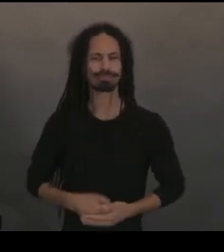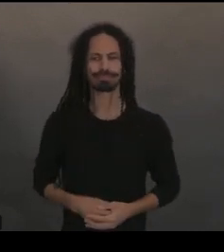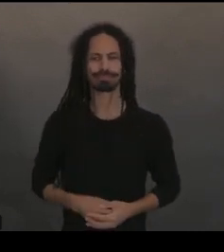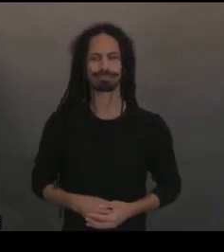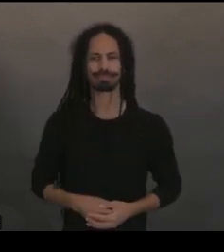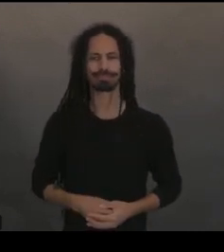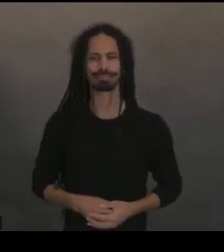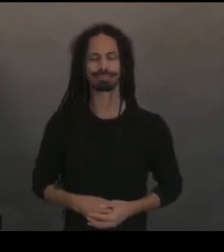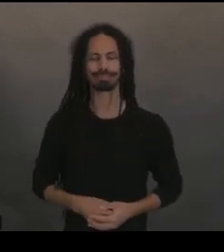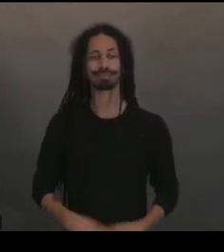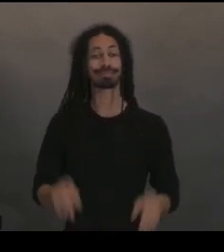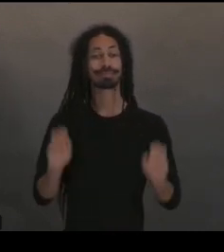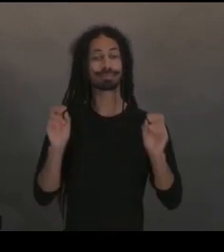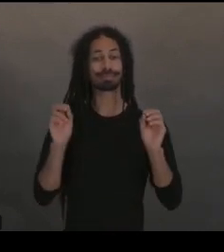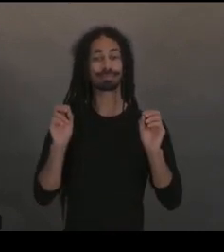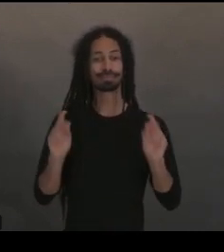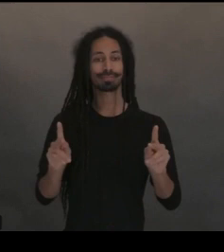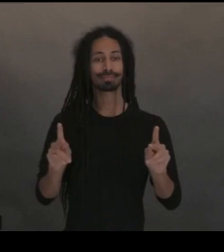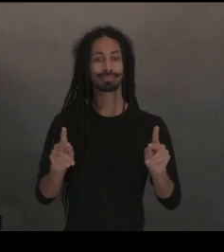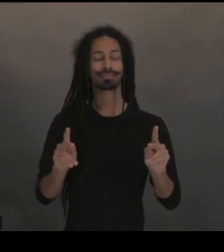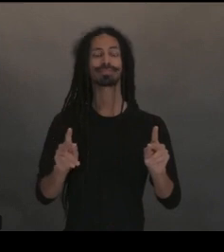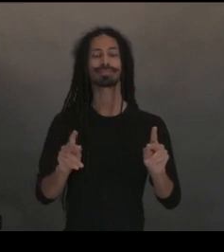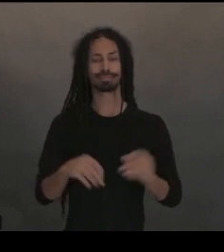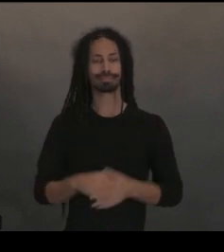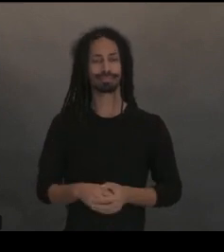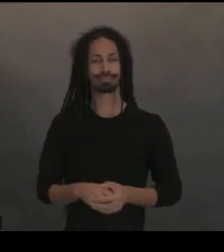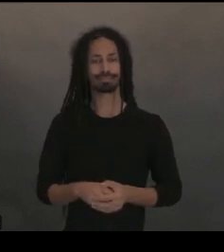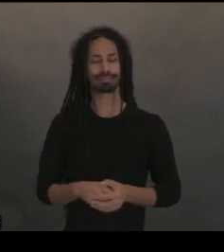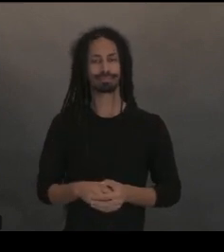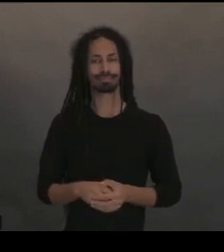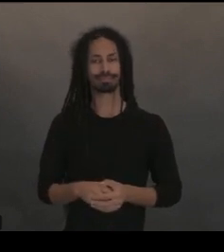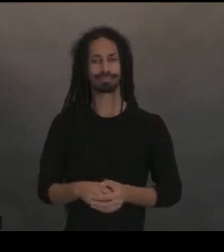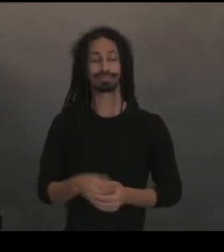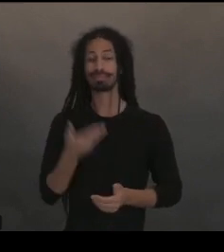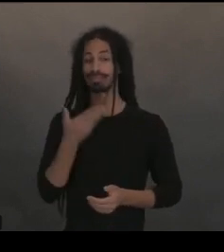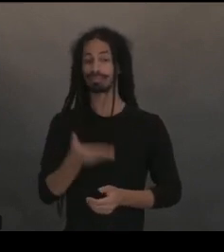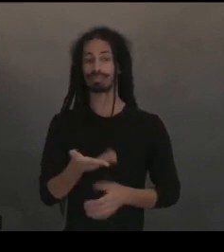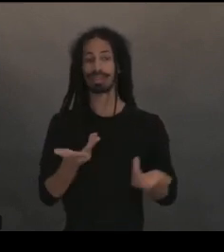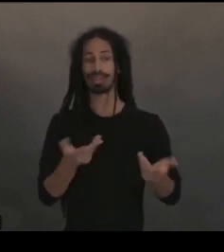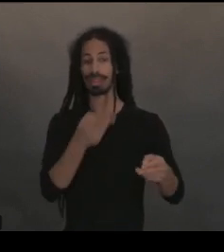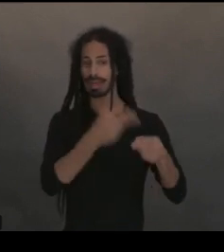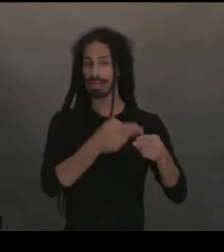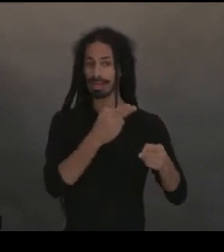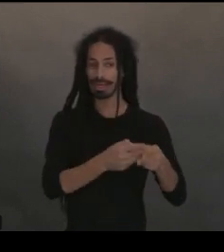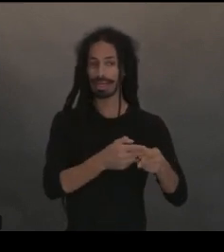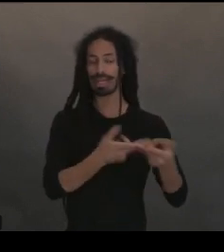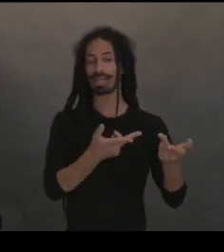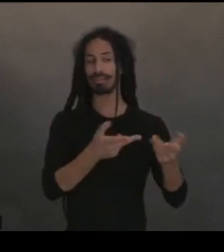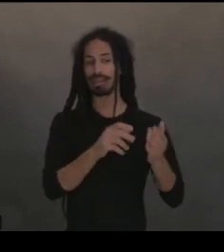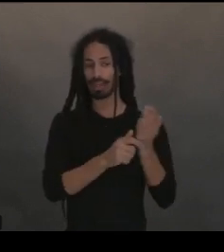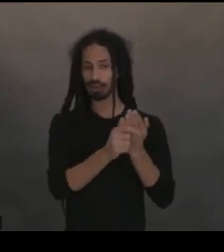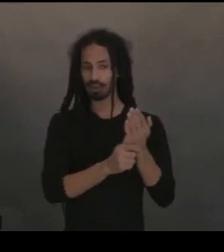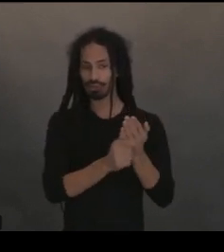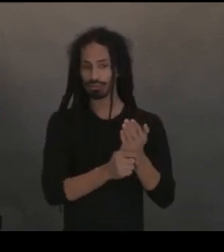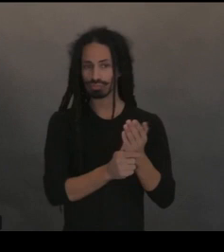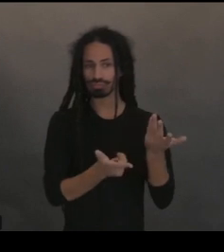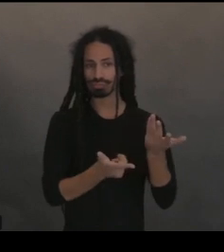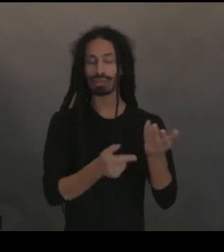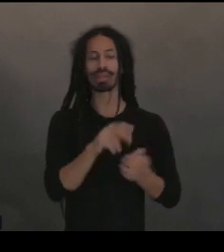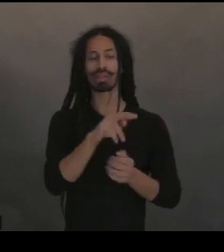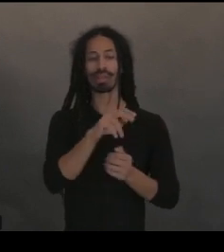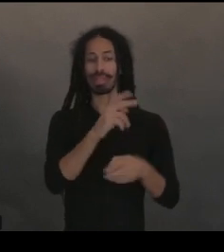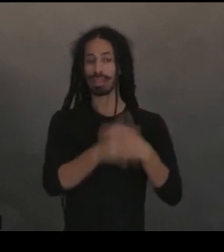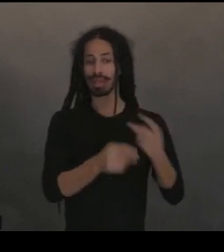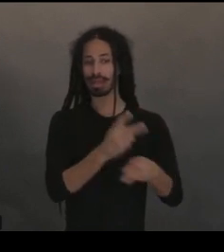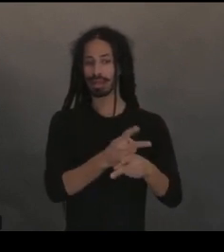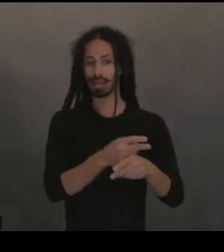Okay, so here we have the name of the journal, Studies in Higher Education, the volume number, and